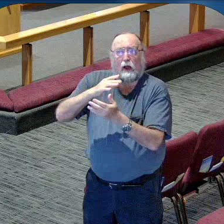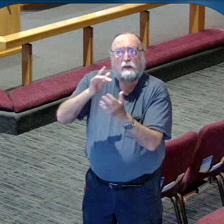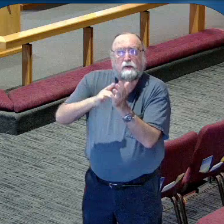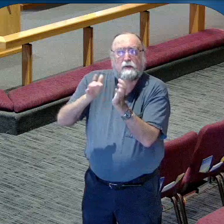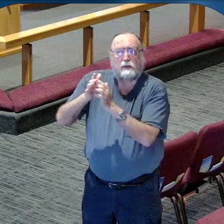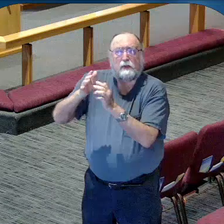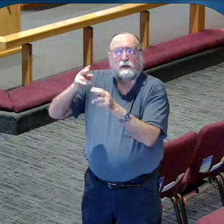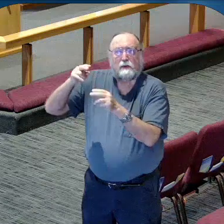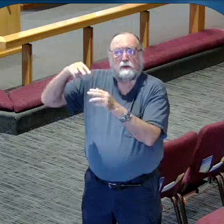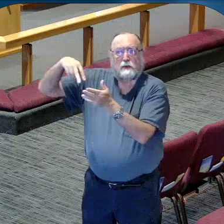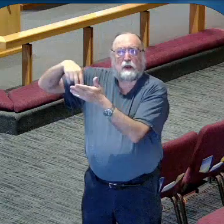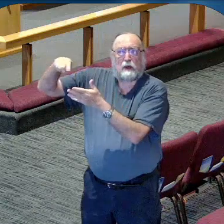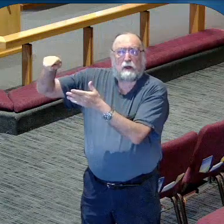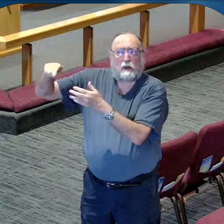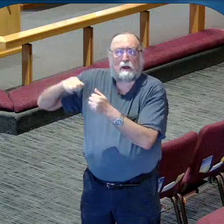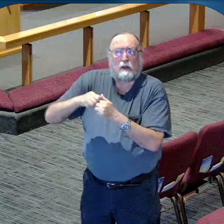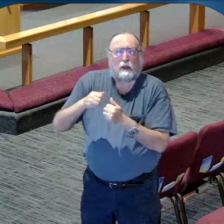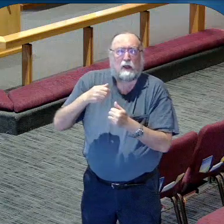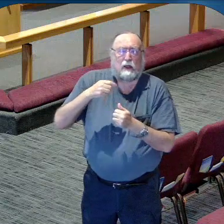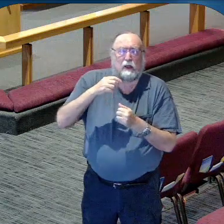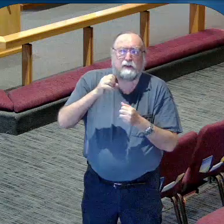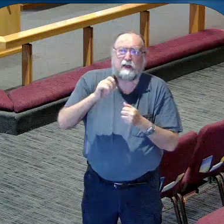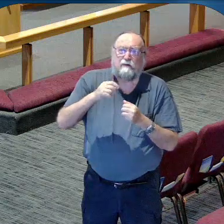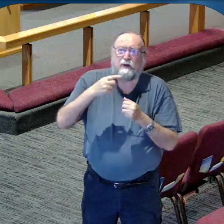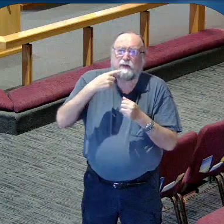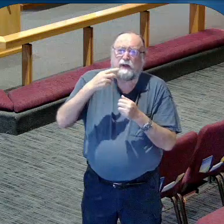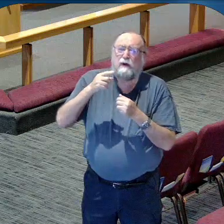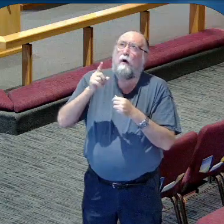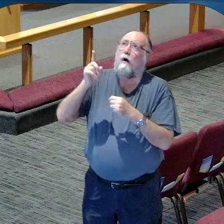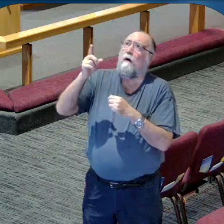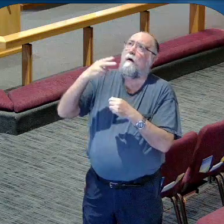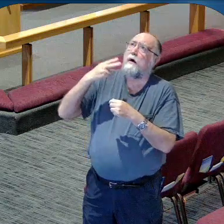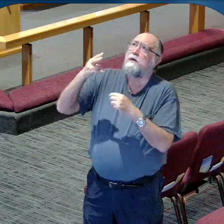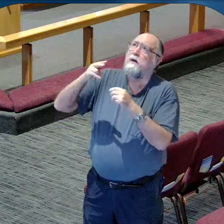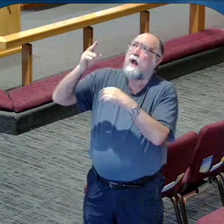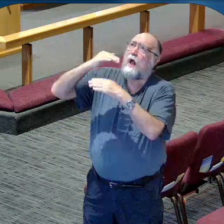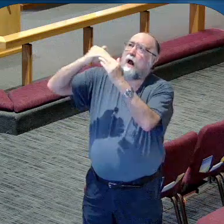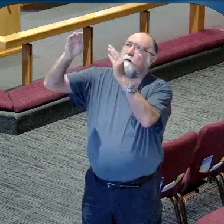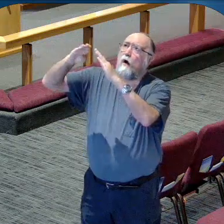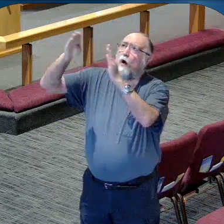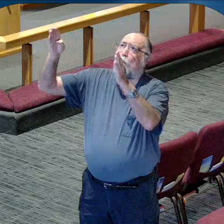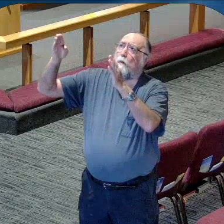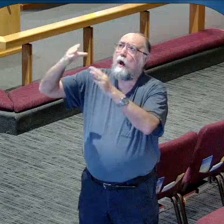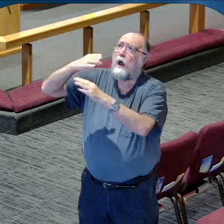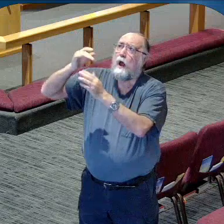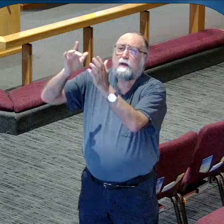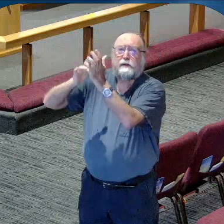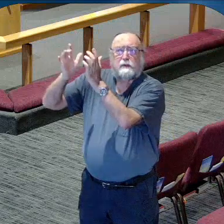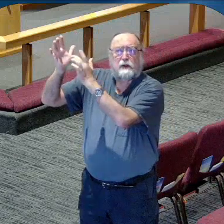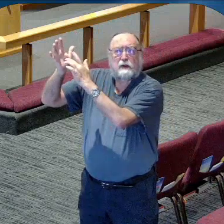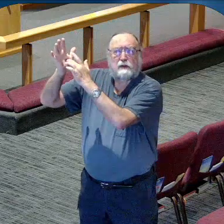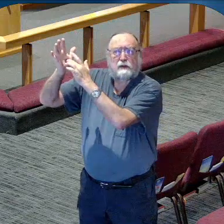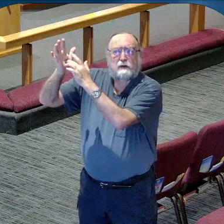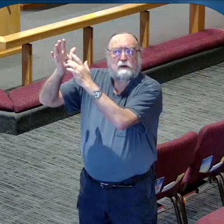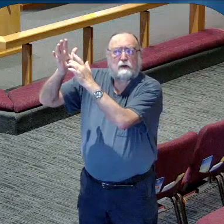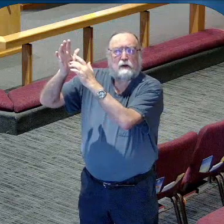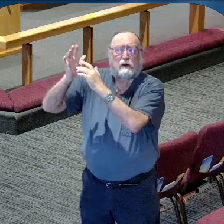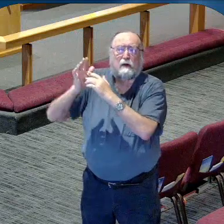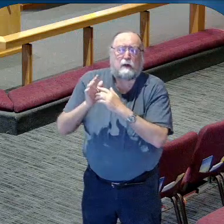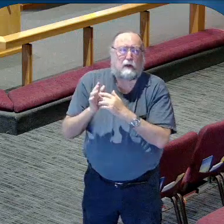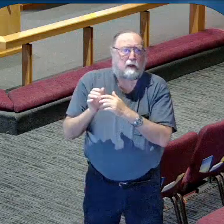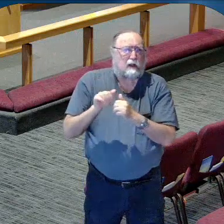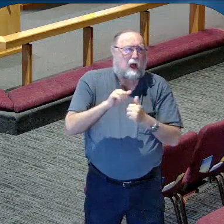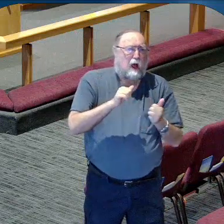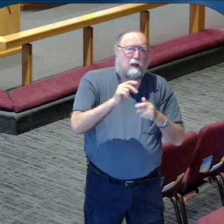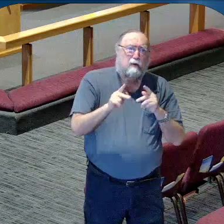God. And he said, Behold, I see the heavens opened and the Son of Man standing at the right hand of God. But they cried out